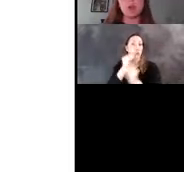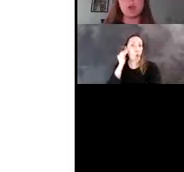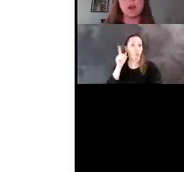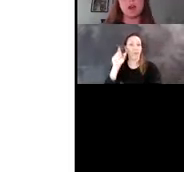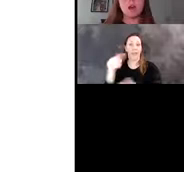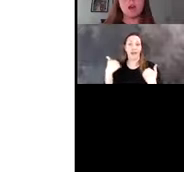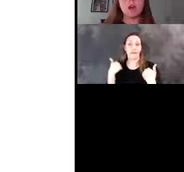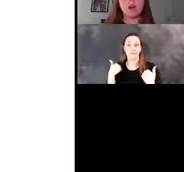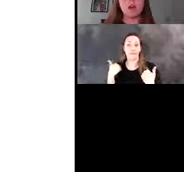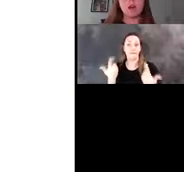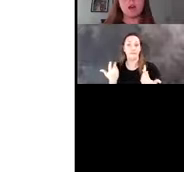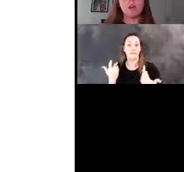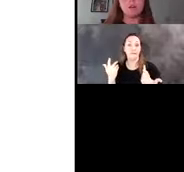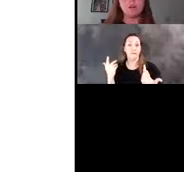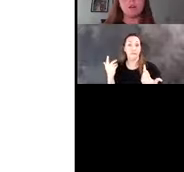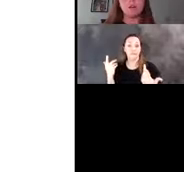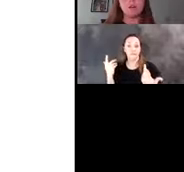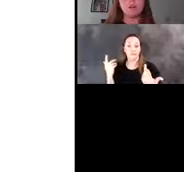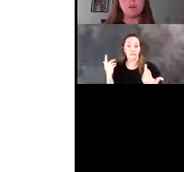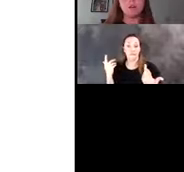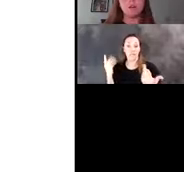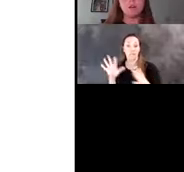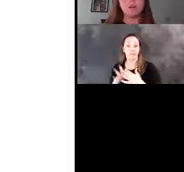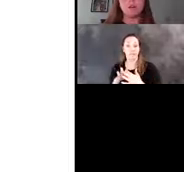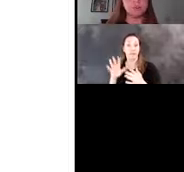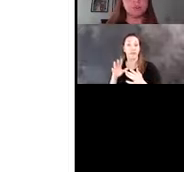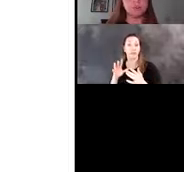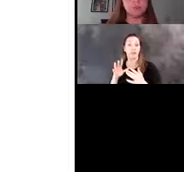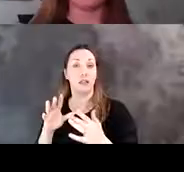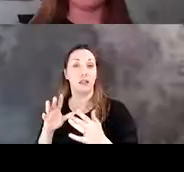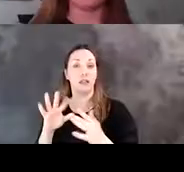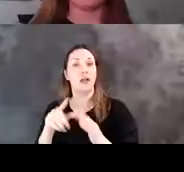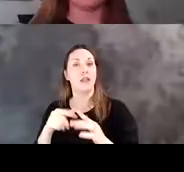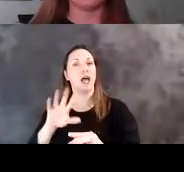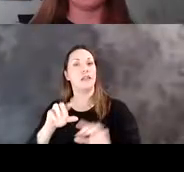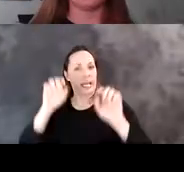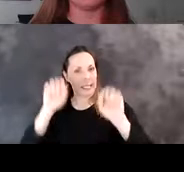been pretty welcoming to that.